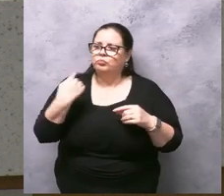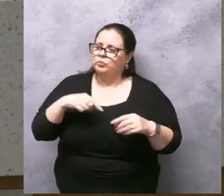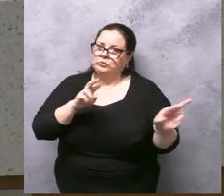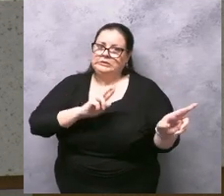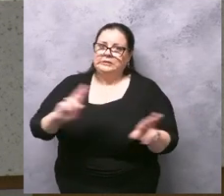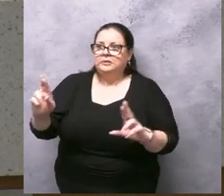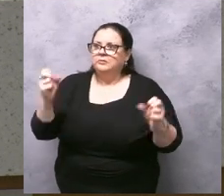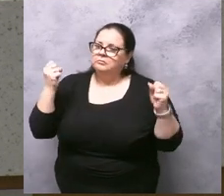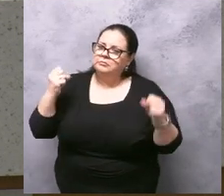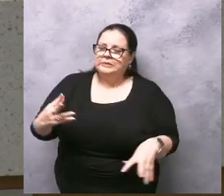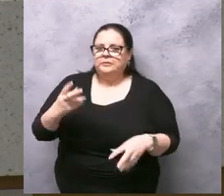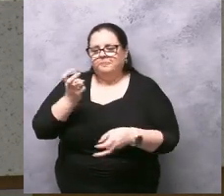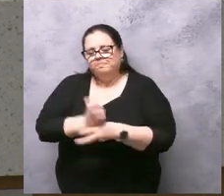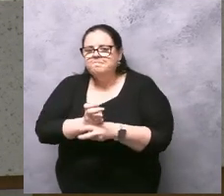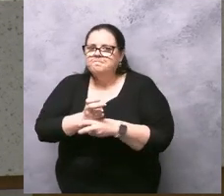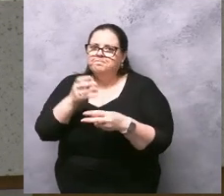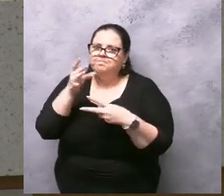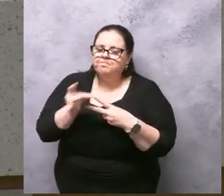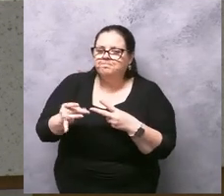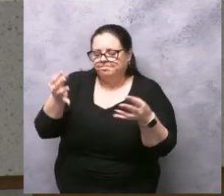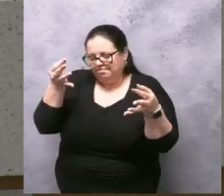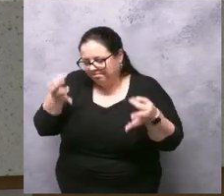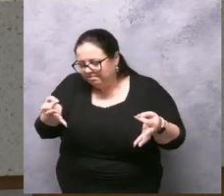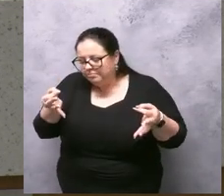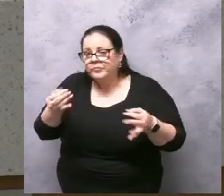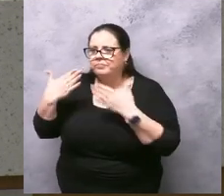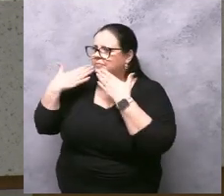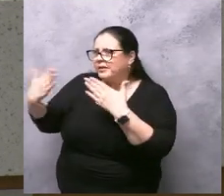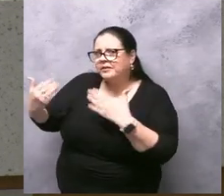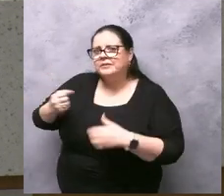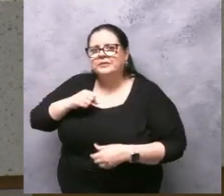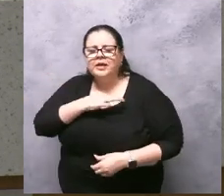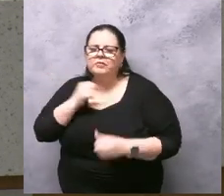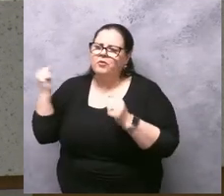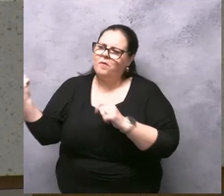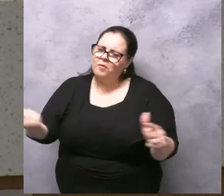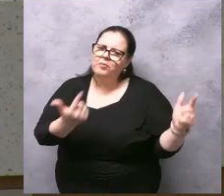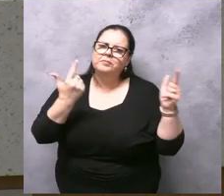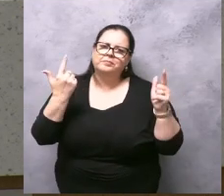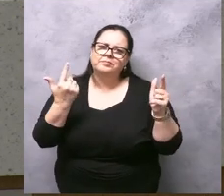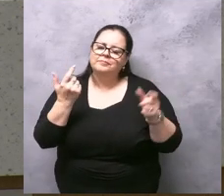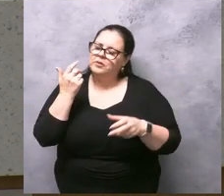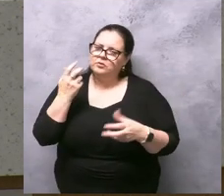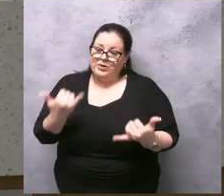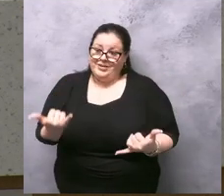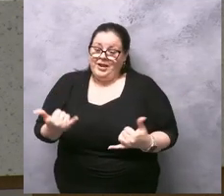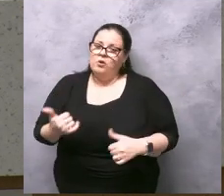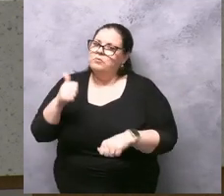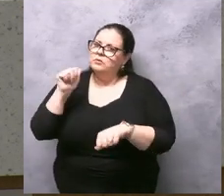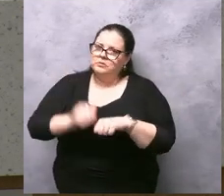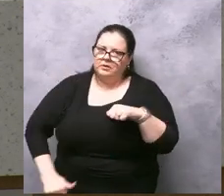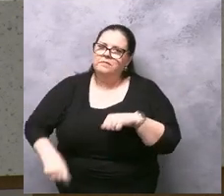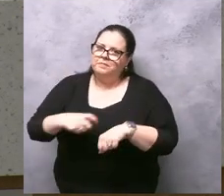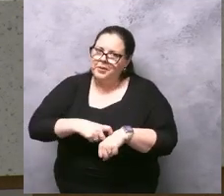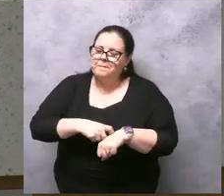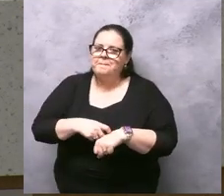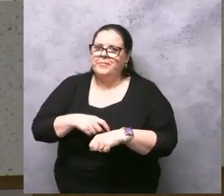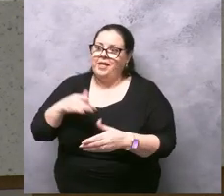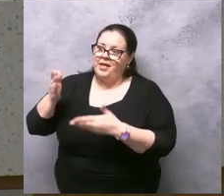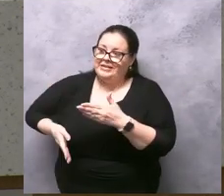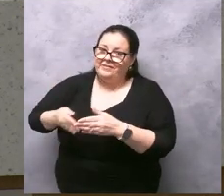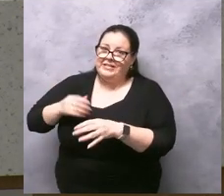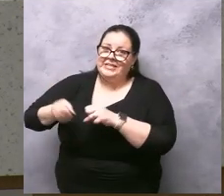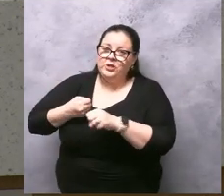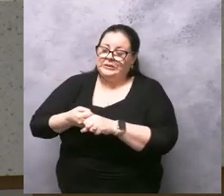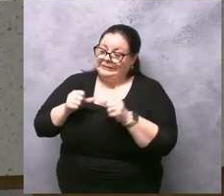for so many difficult decisions. And I just want to thank the staffs on every campus. It's a tough time of the year as we wind down the year, and I just want to appreciate you staying in